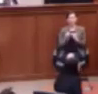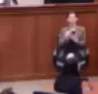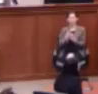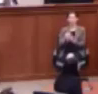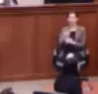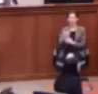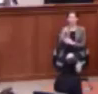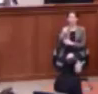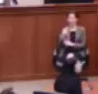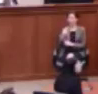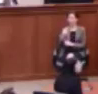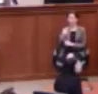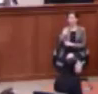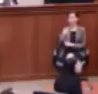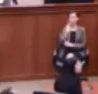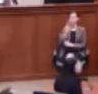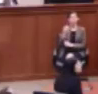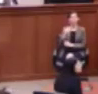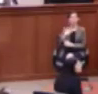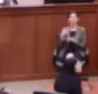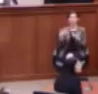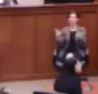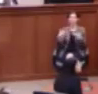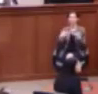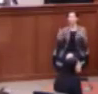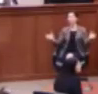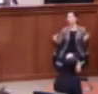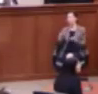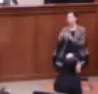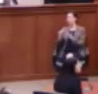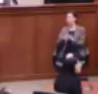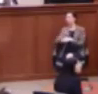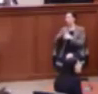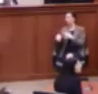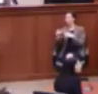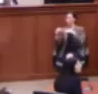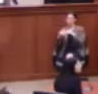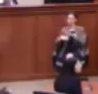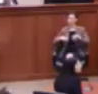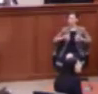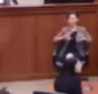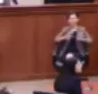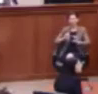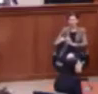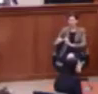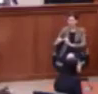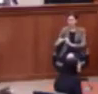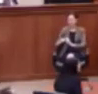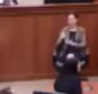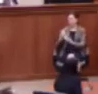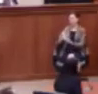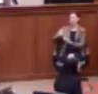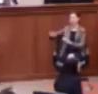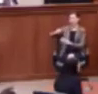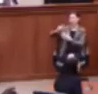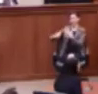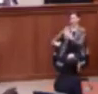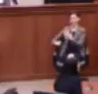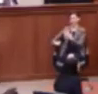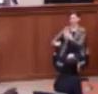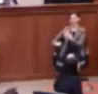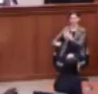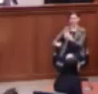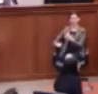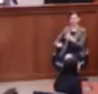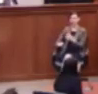August, we will have our grand opening, where students will all be taking classes that are responsive to their unique needs